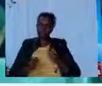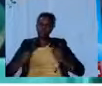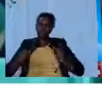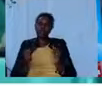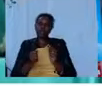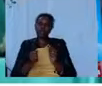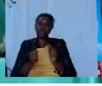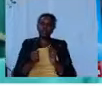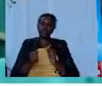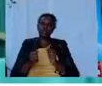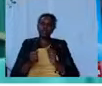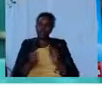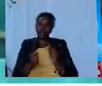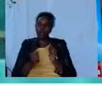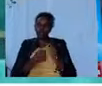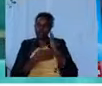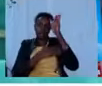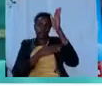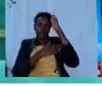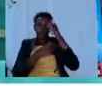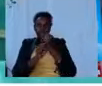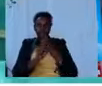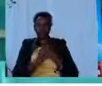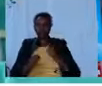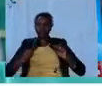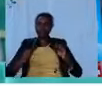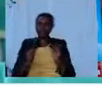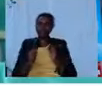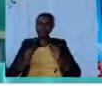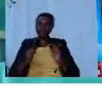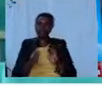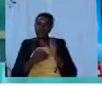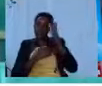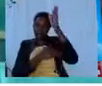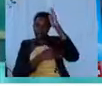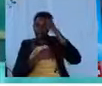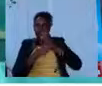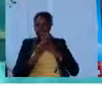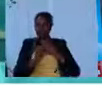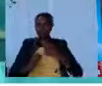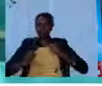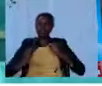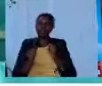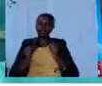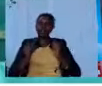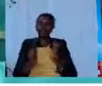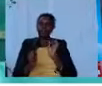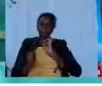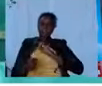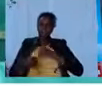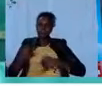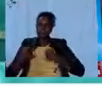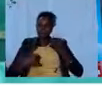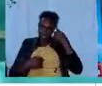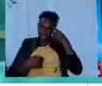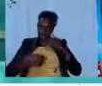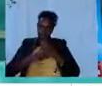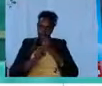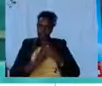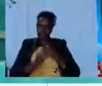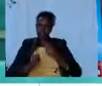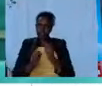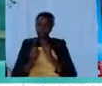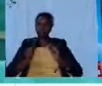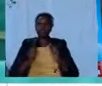has made me glad. He has made me glad. He has made me glad. I will rejoice for